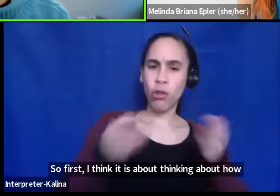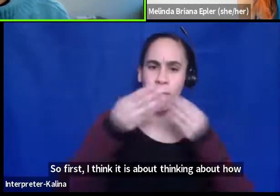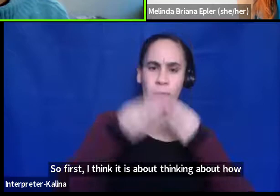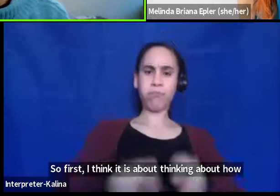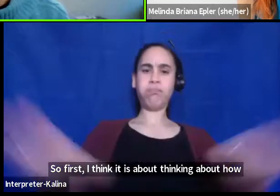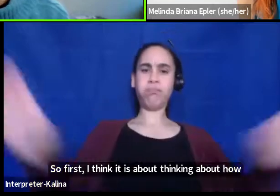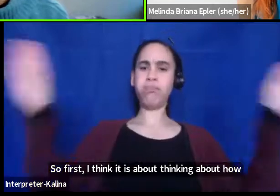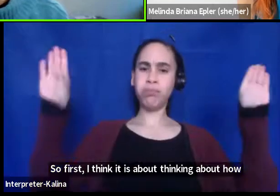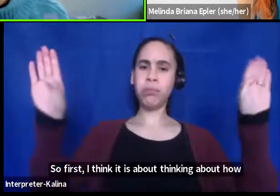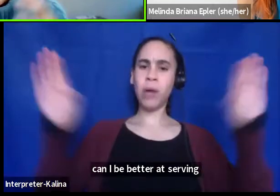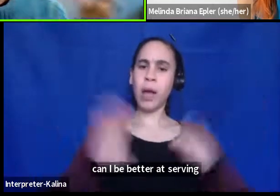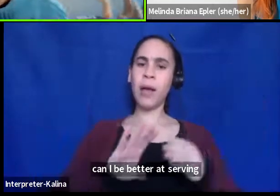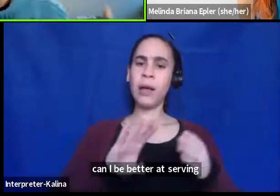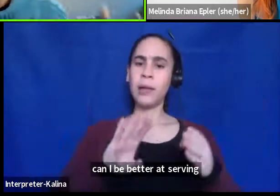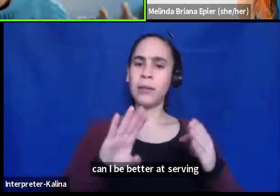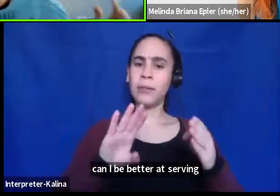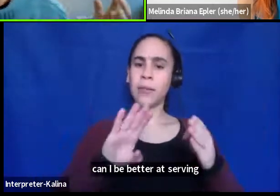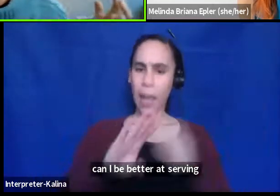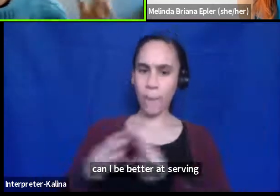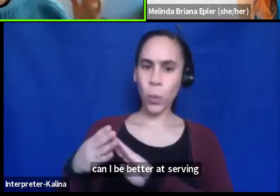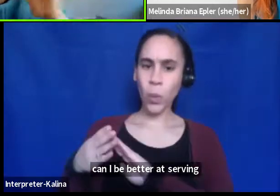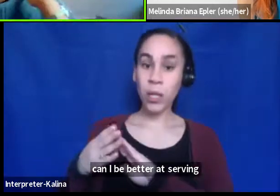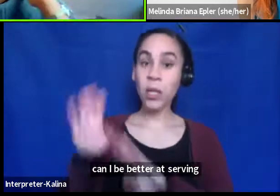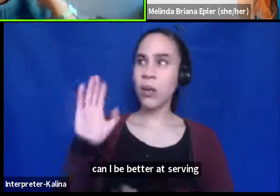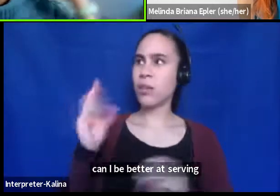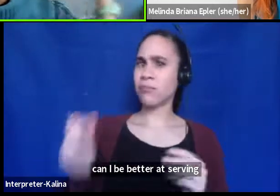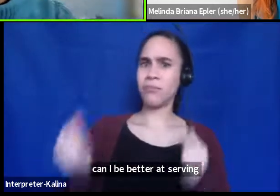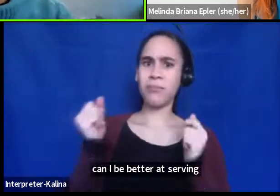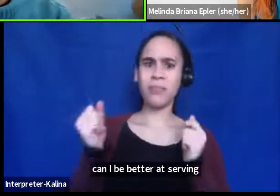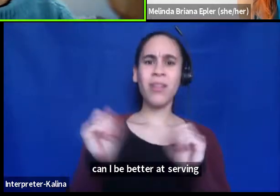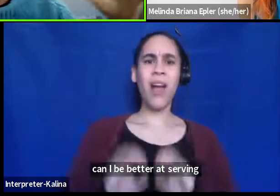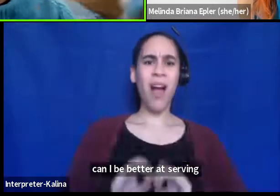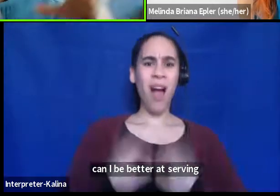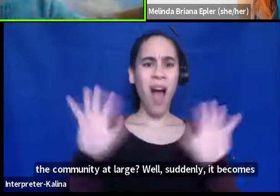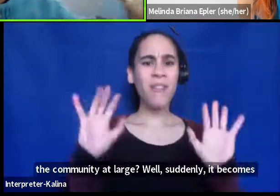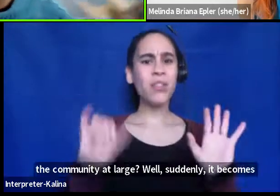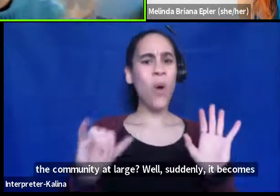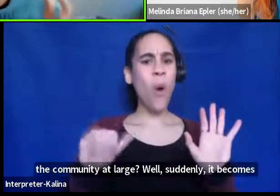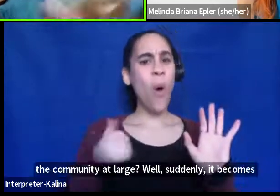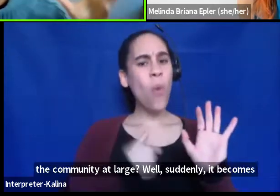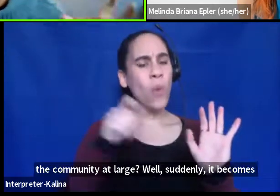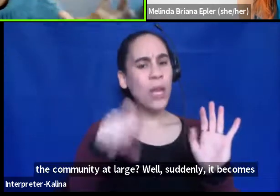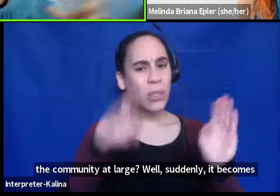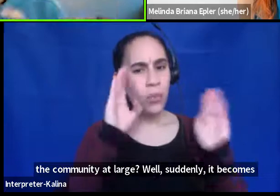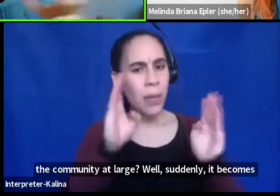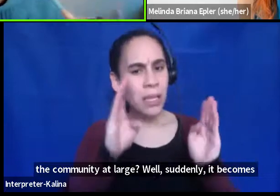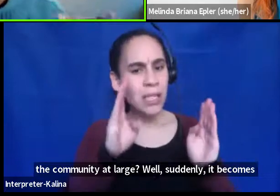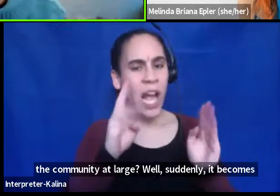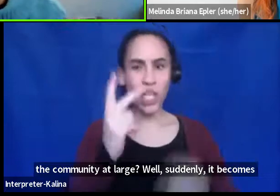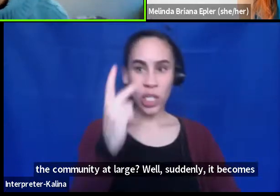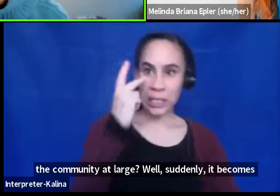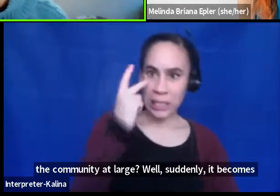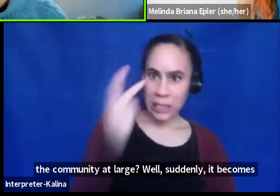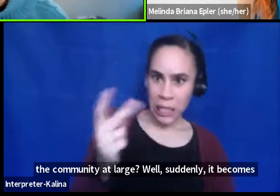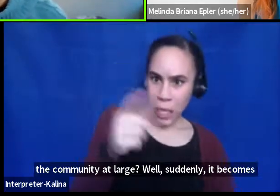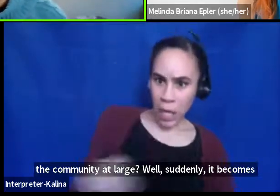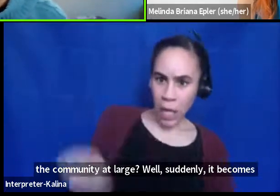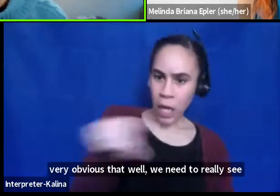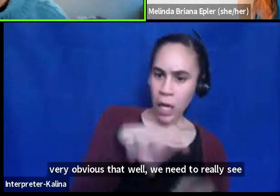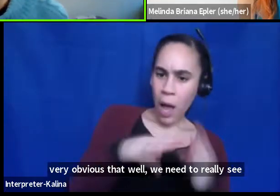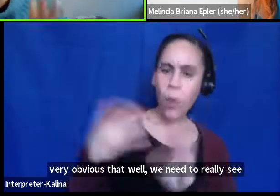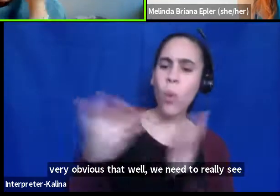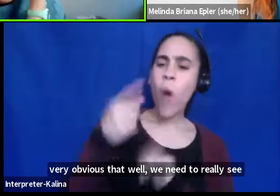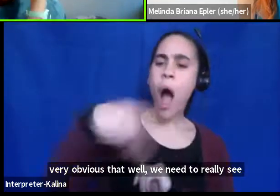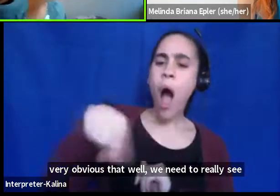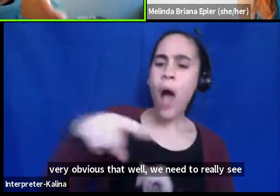Well, suddenly it becomes very obvious that, well, we need to really see what the community at large needs.